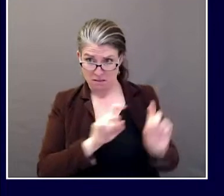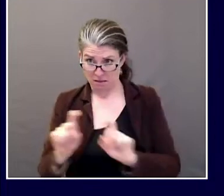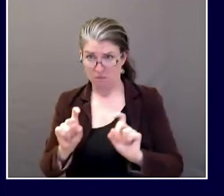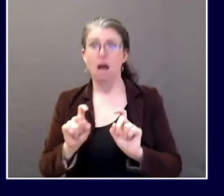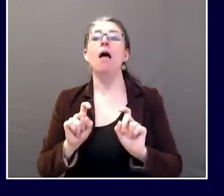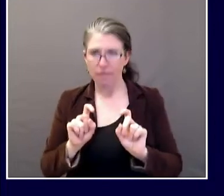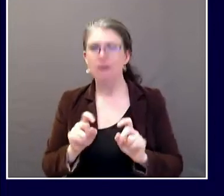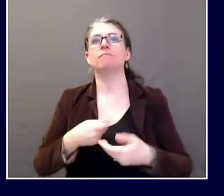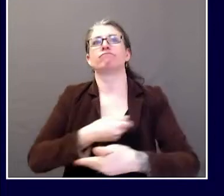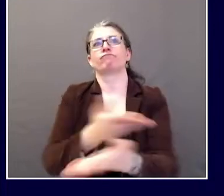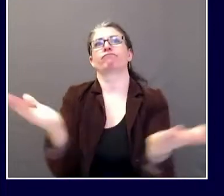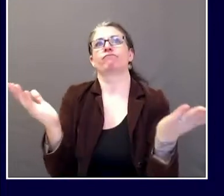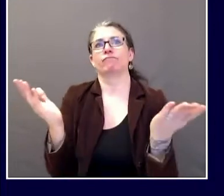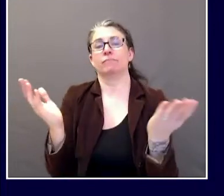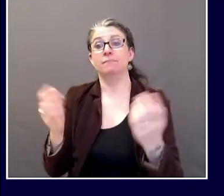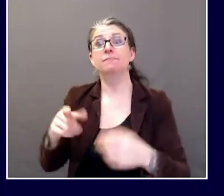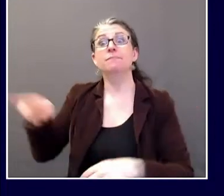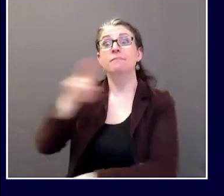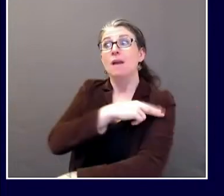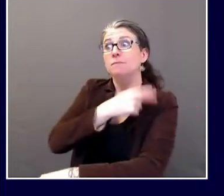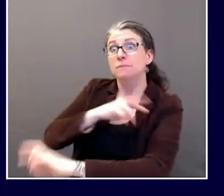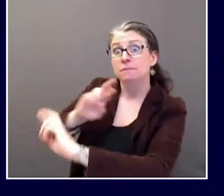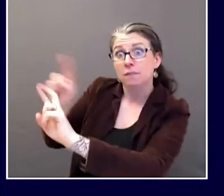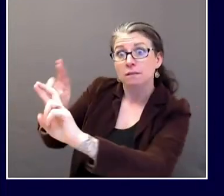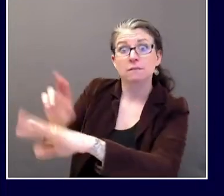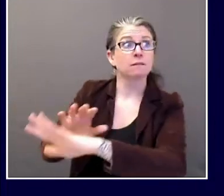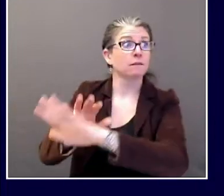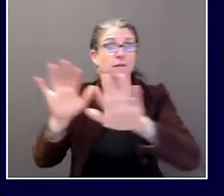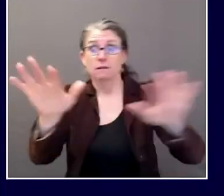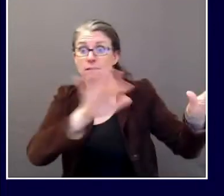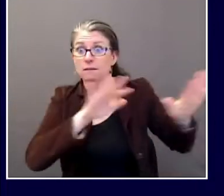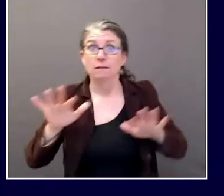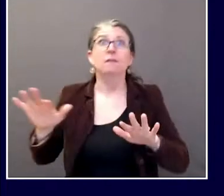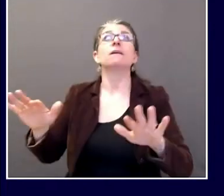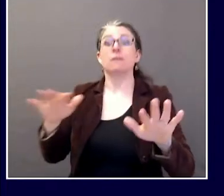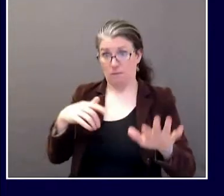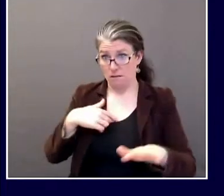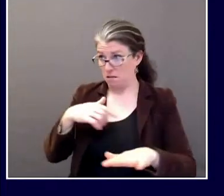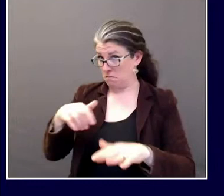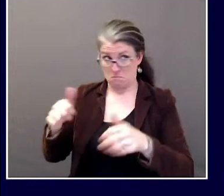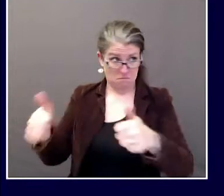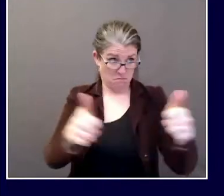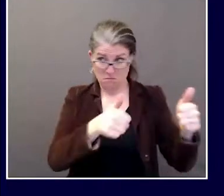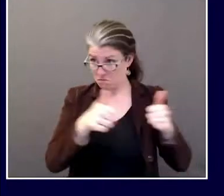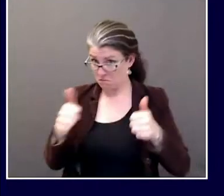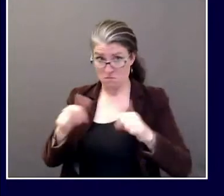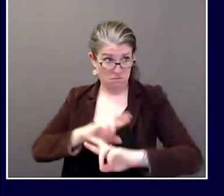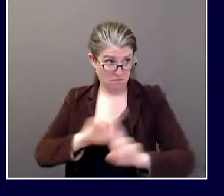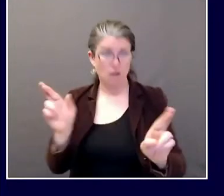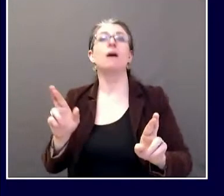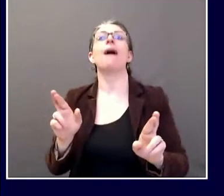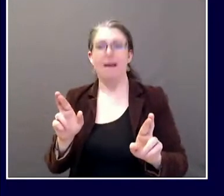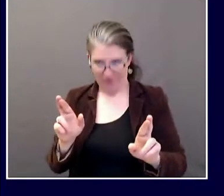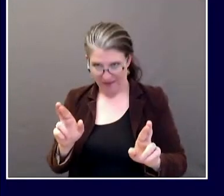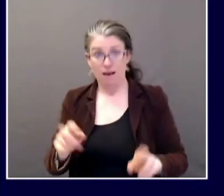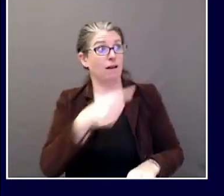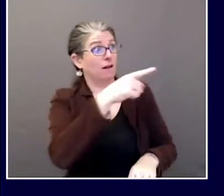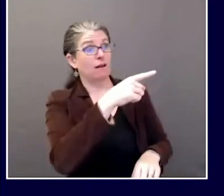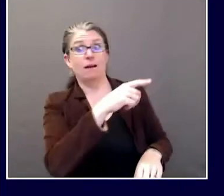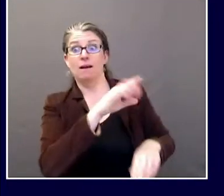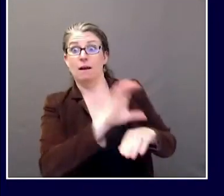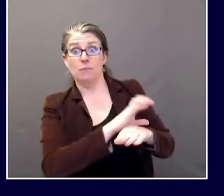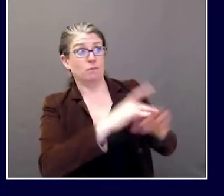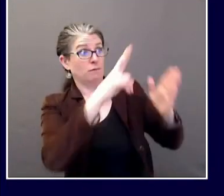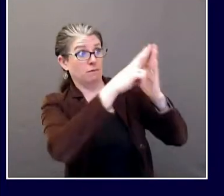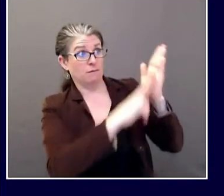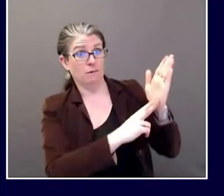seeing more and more vaccine coming into the state of Maine. So we will have the happy union of access coupled